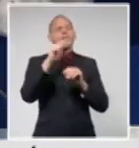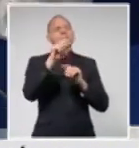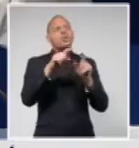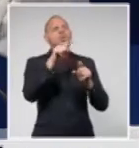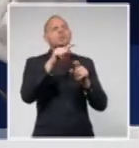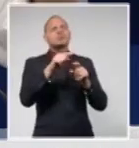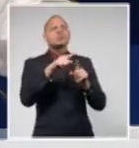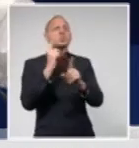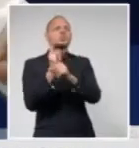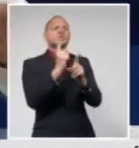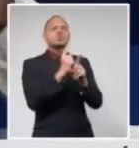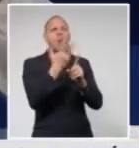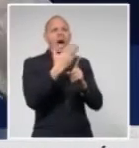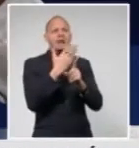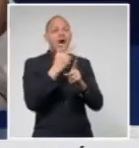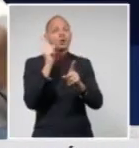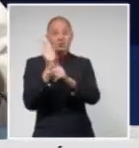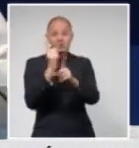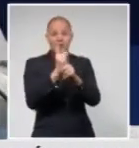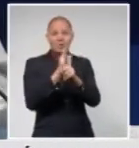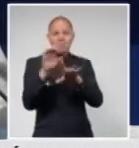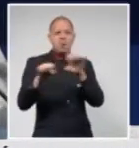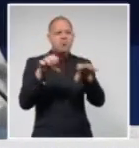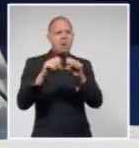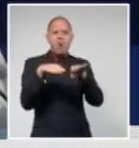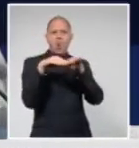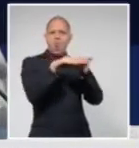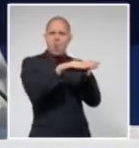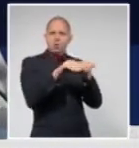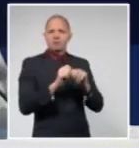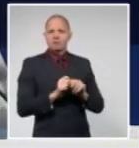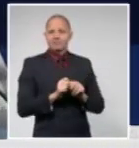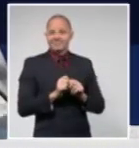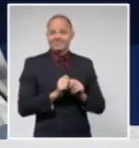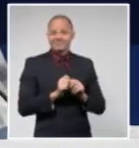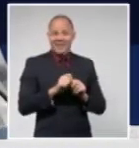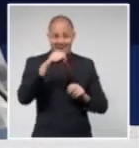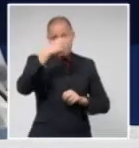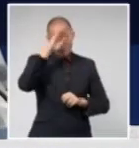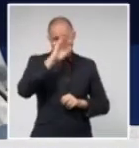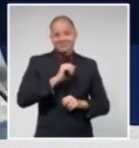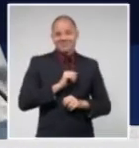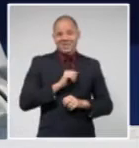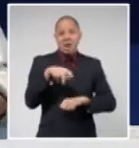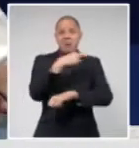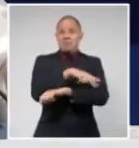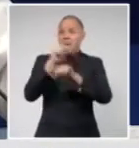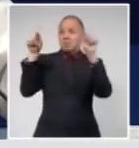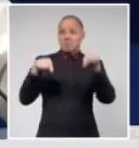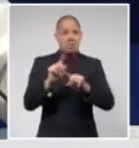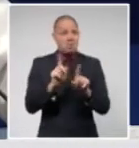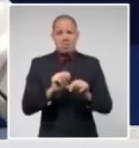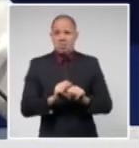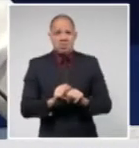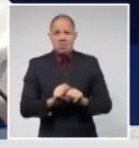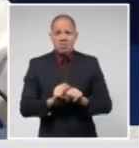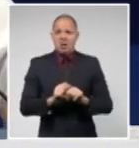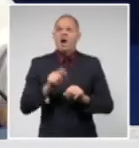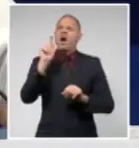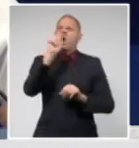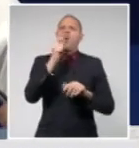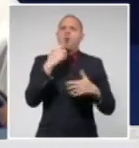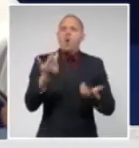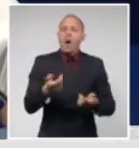in Havana, 5 in Artemisa, 4 in Matanzas, as well as in